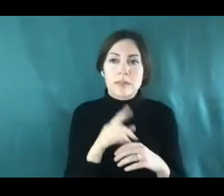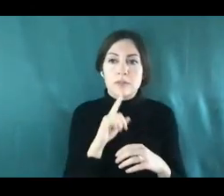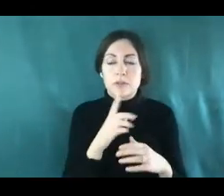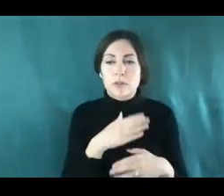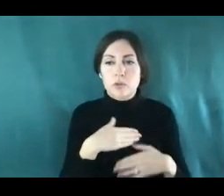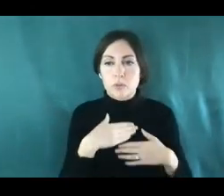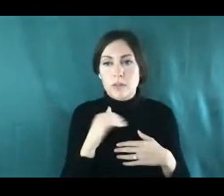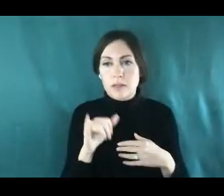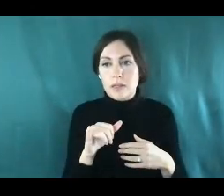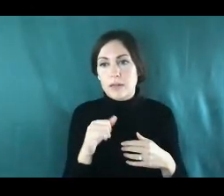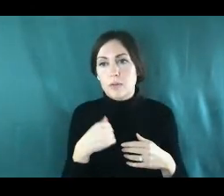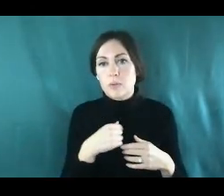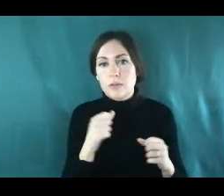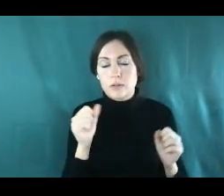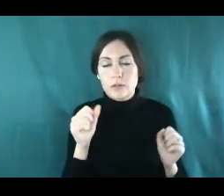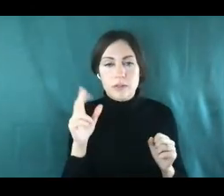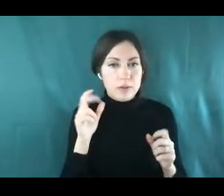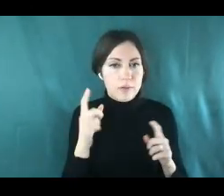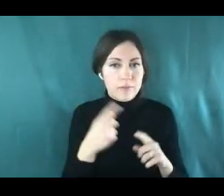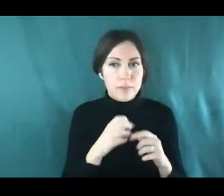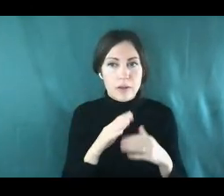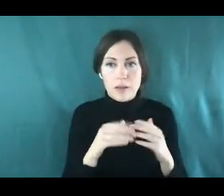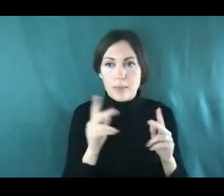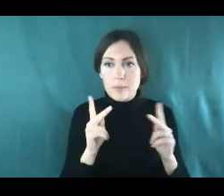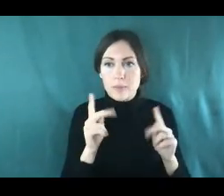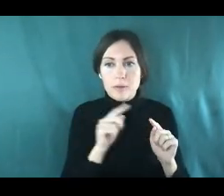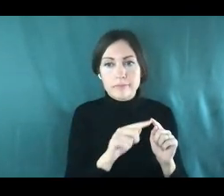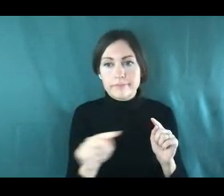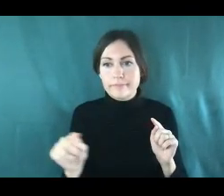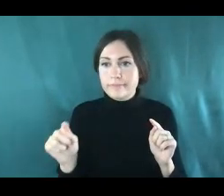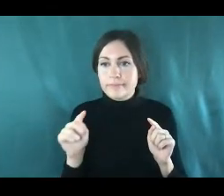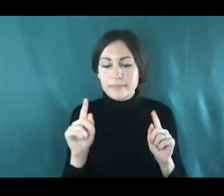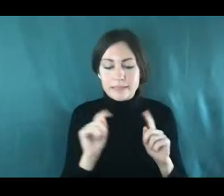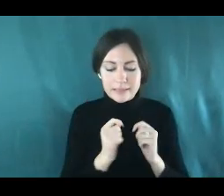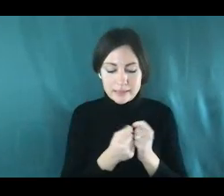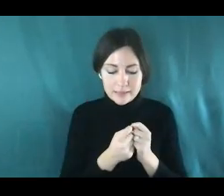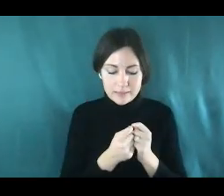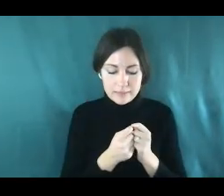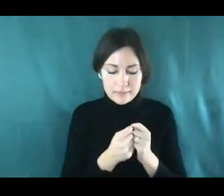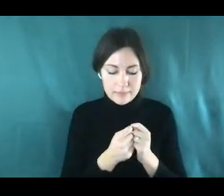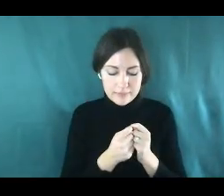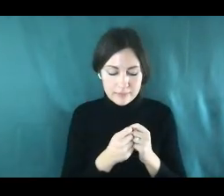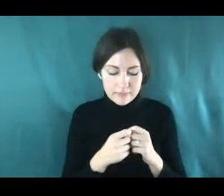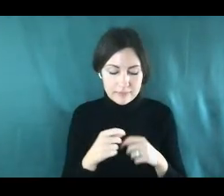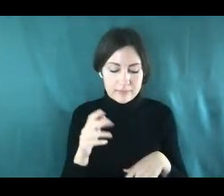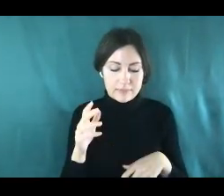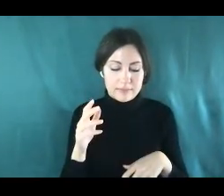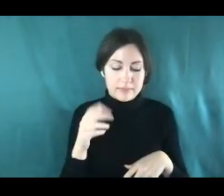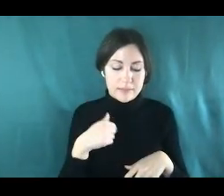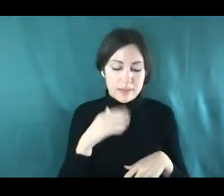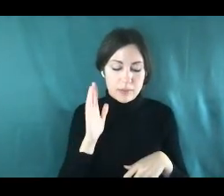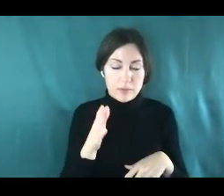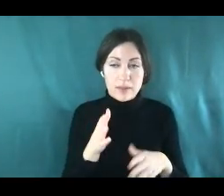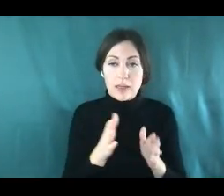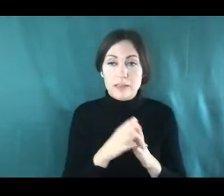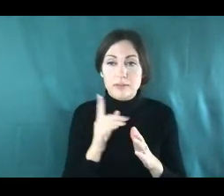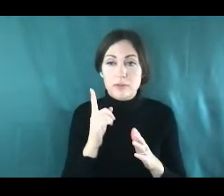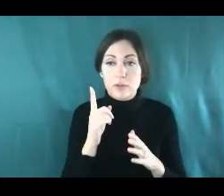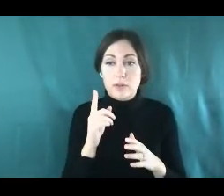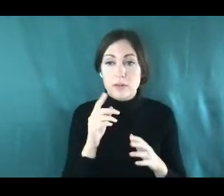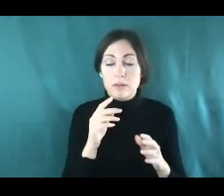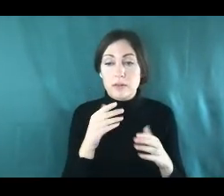this format where we got to hear from all the folks across the team. With that said, I'd like to go ahead and ask for a motion to adjourn